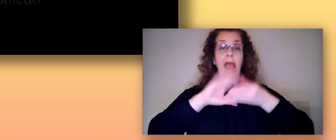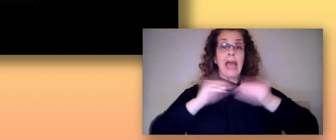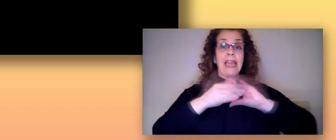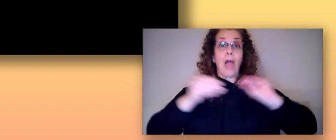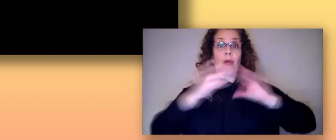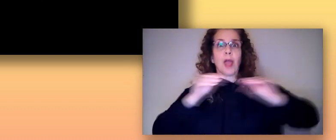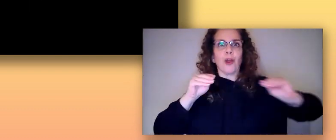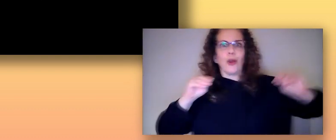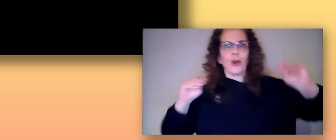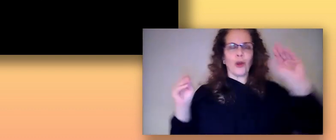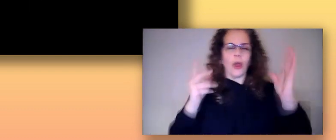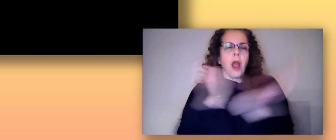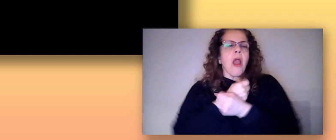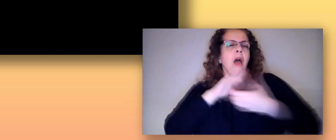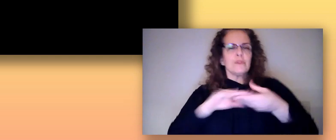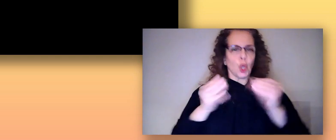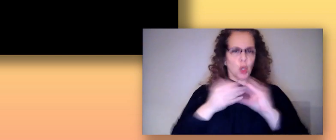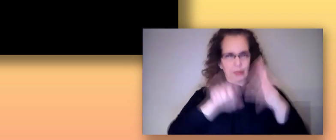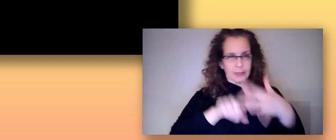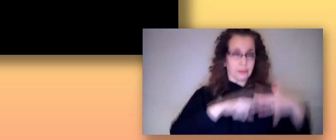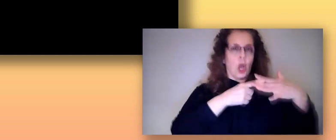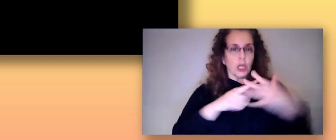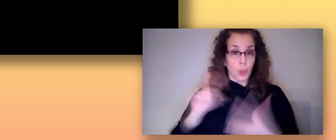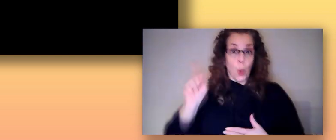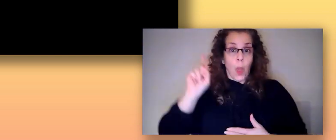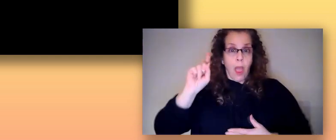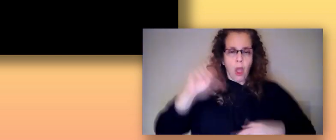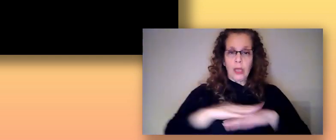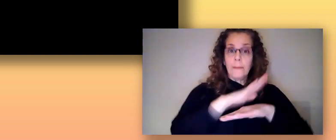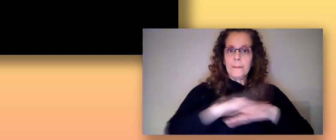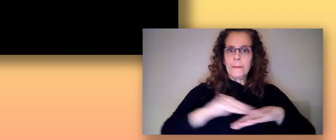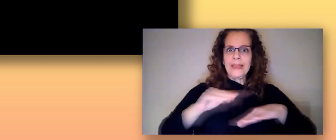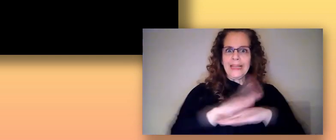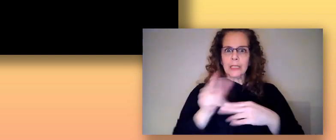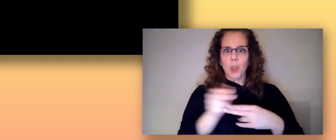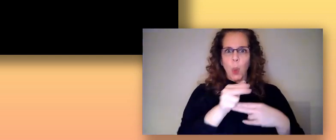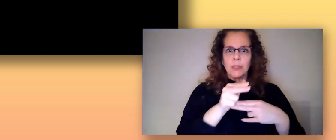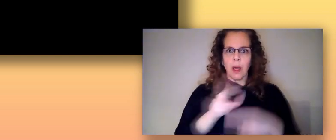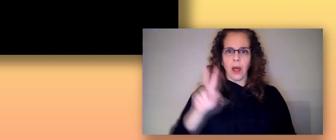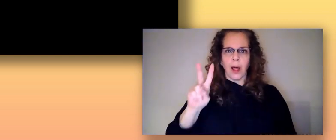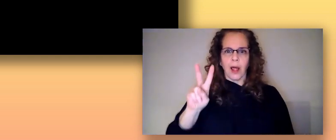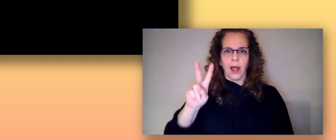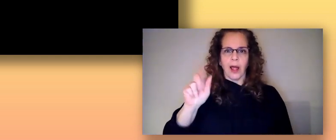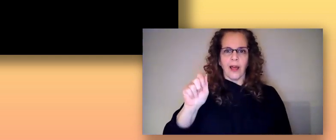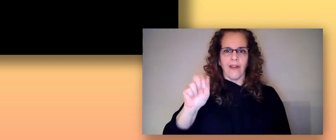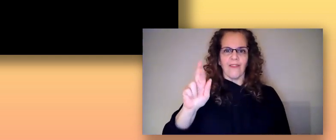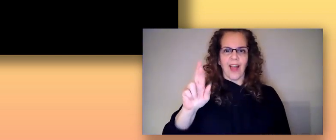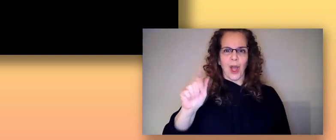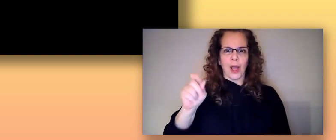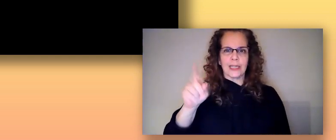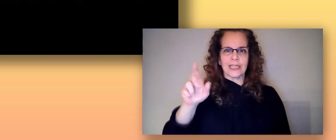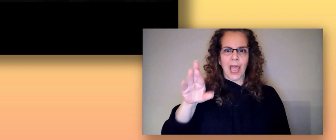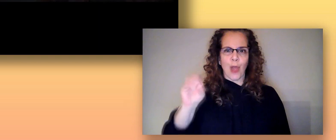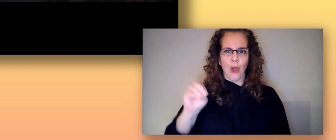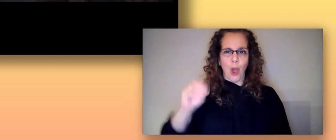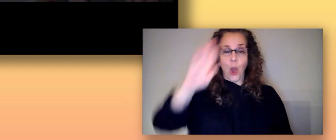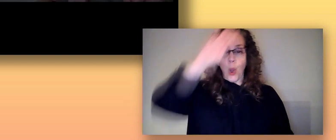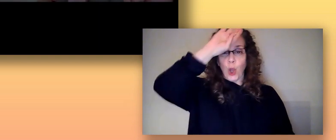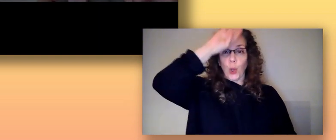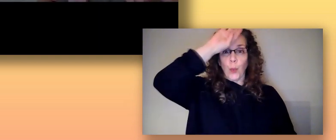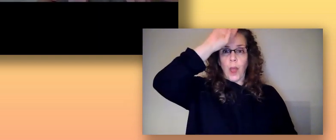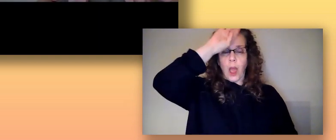Our love story begins at one of the most famous beach resorts in Varadero, Cuba. Our